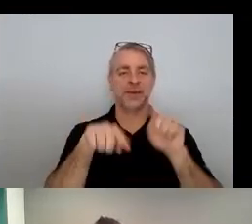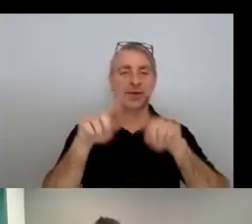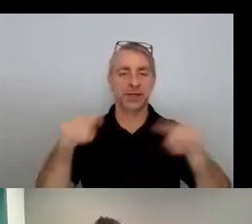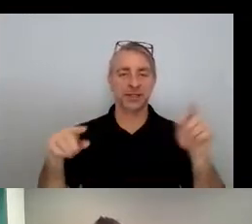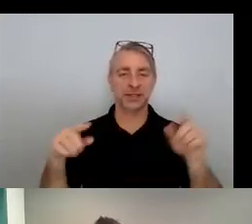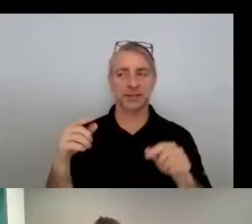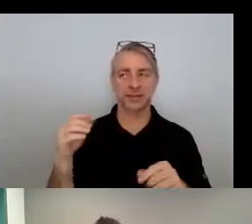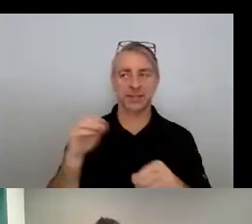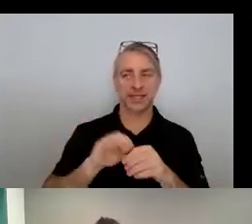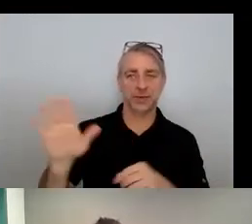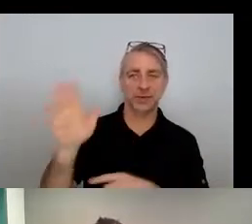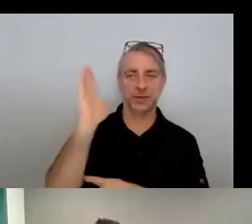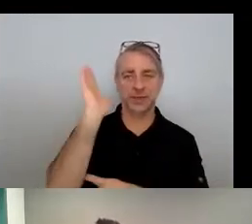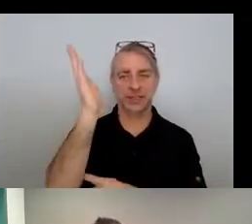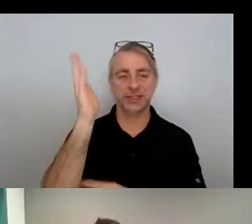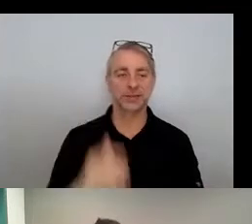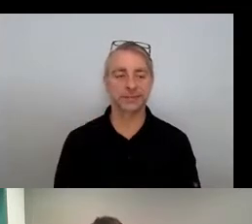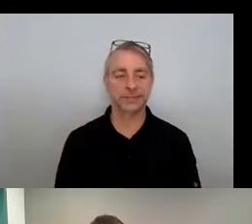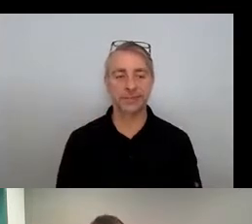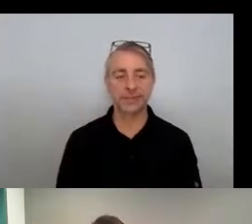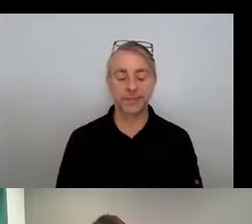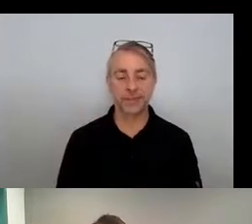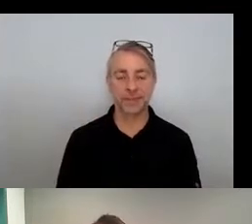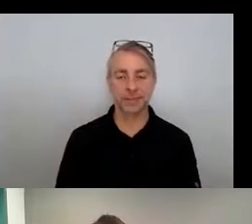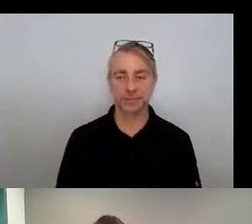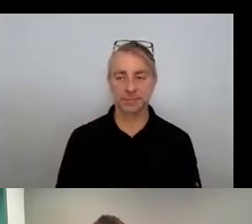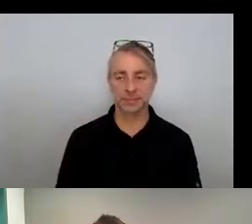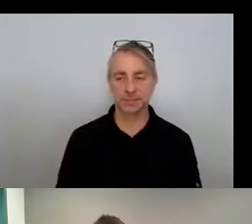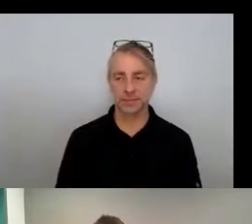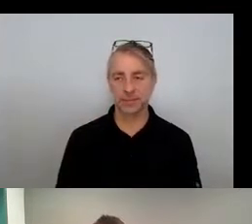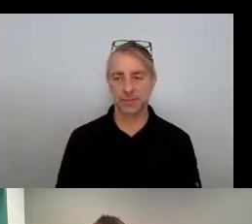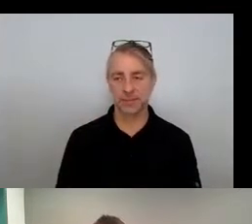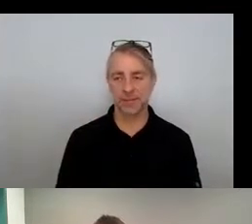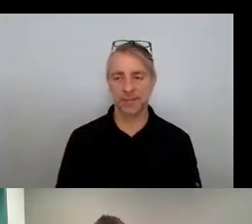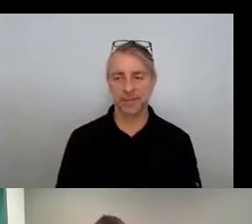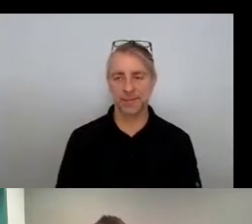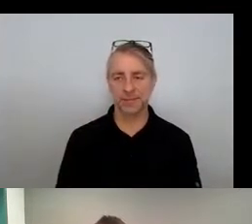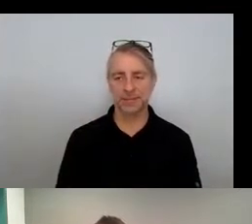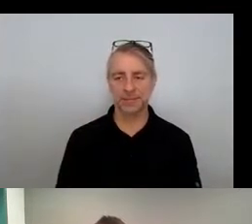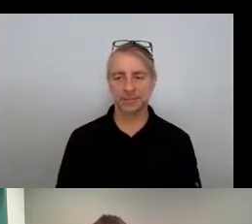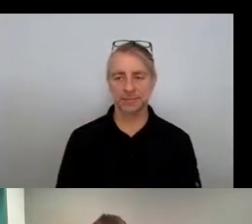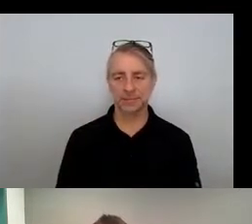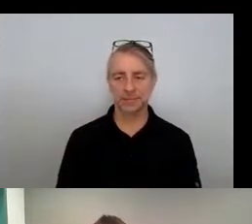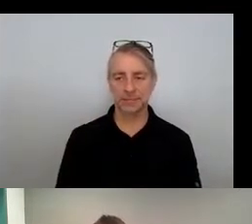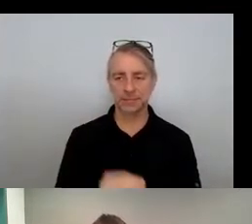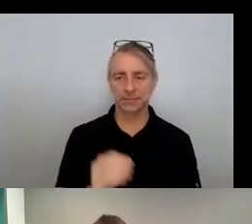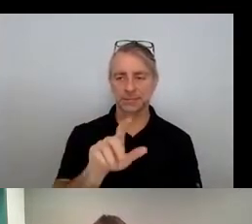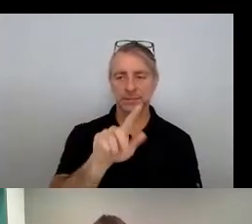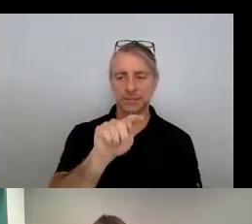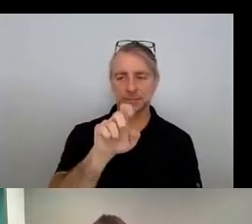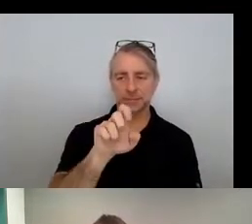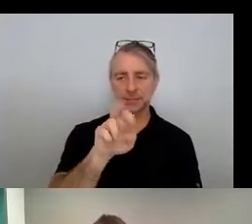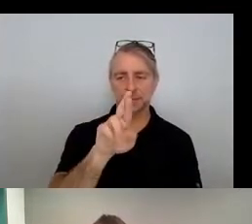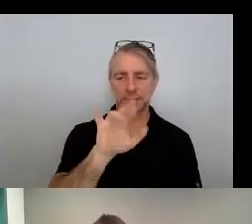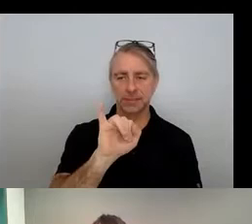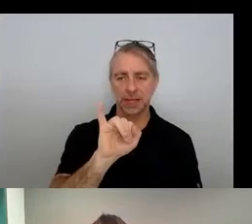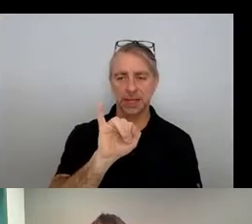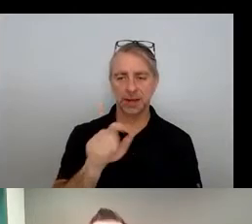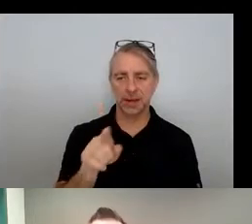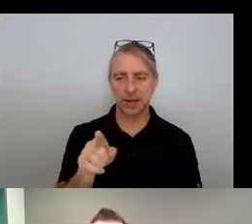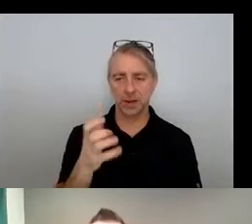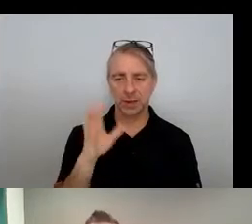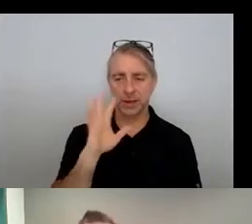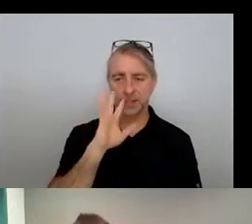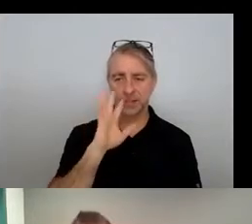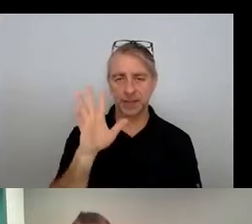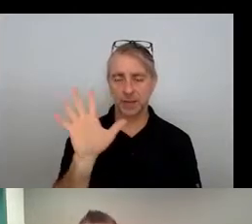And Terri, I see that your mic just came back on. Is there something? Did I miss something?